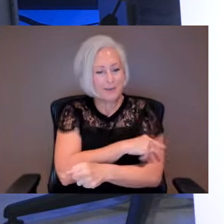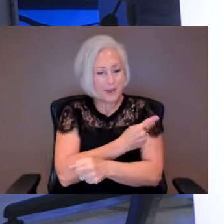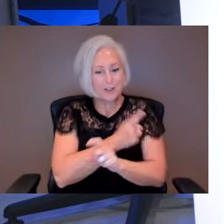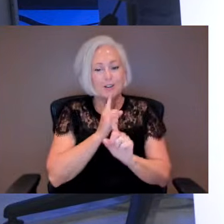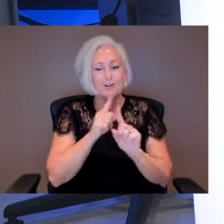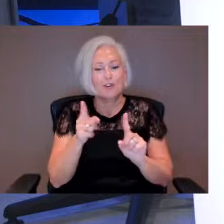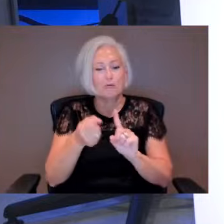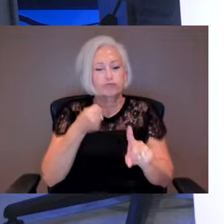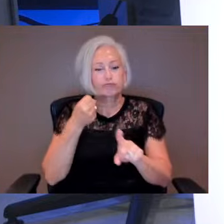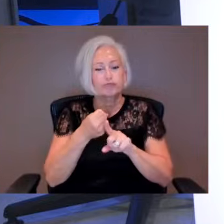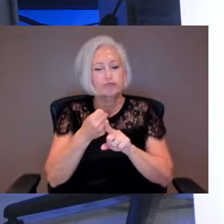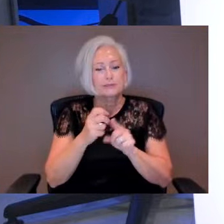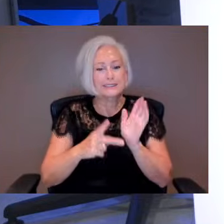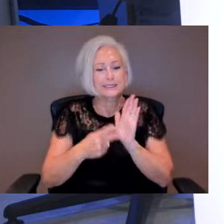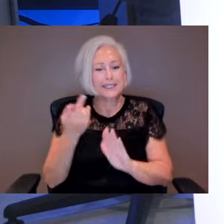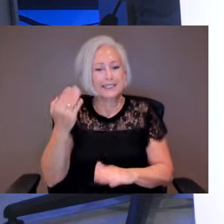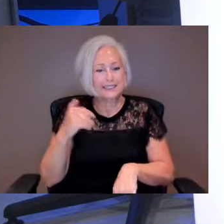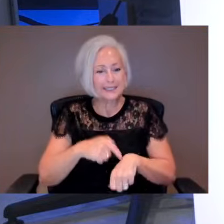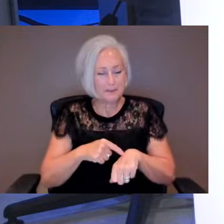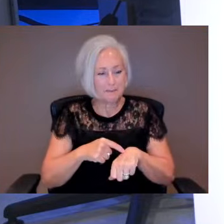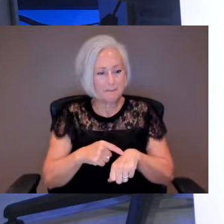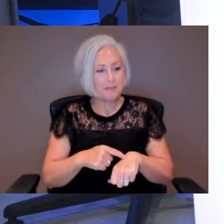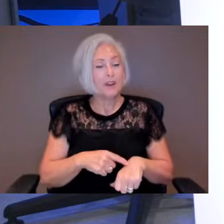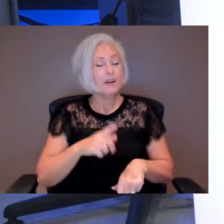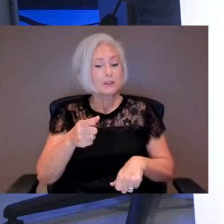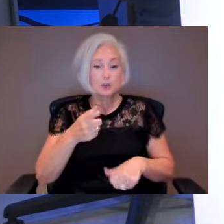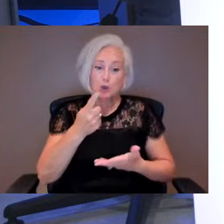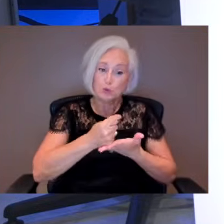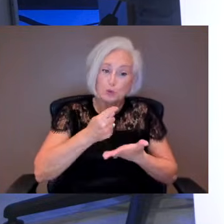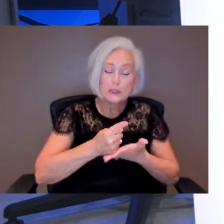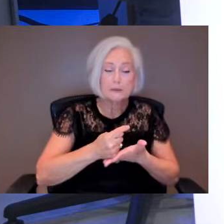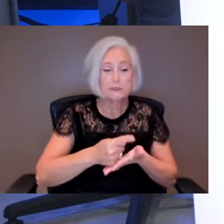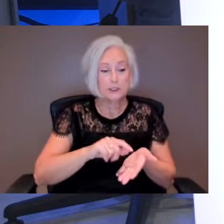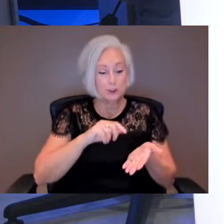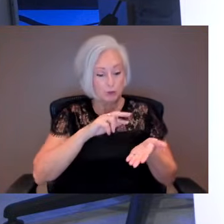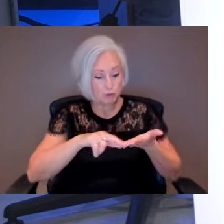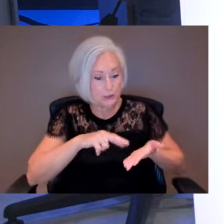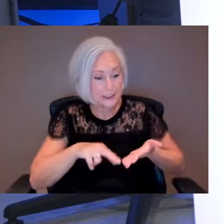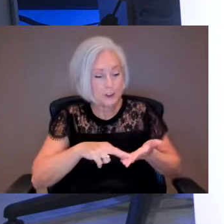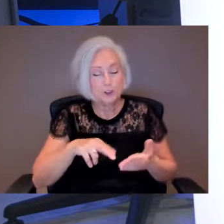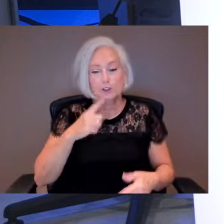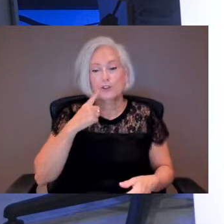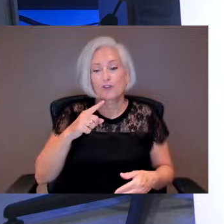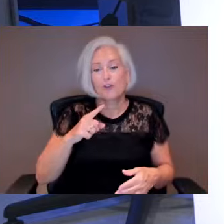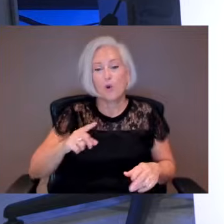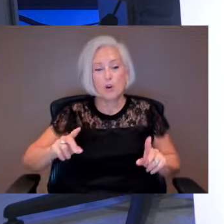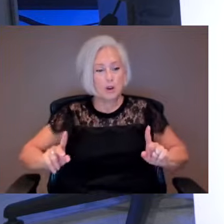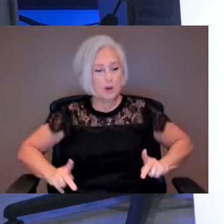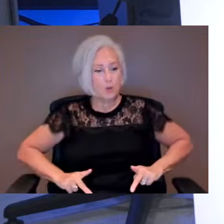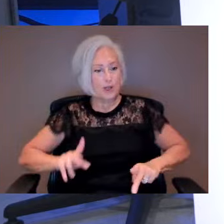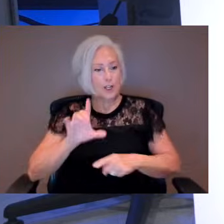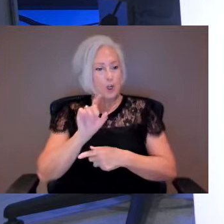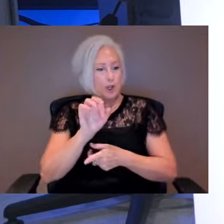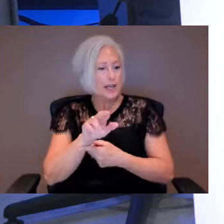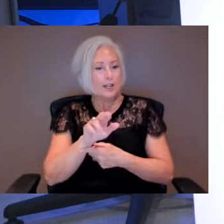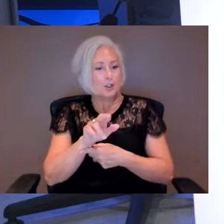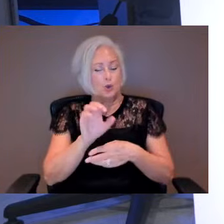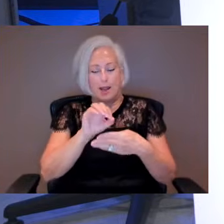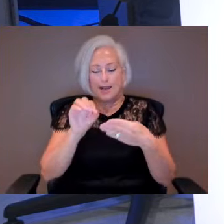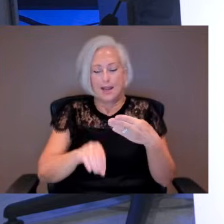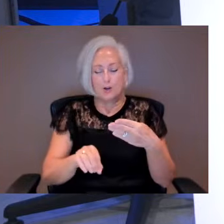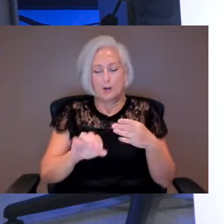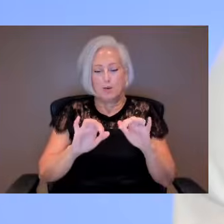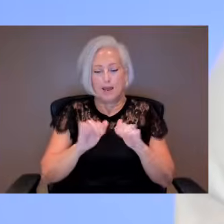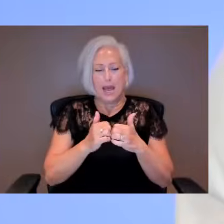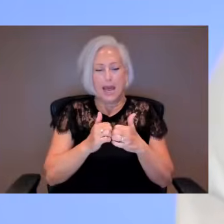of treatment, research. For renal cancer, carcinoma, in terms of outcomes, how would the story have been different?